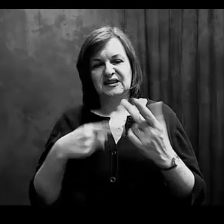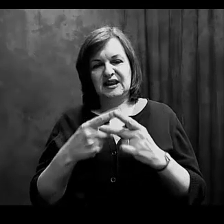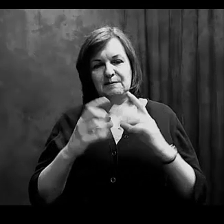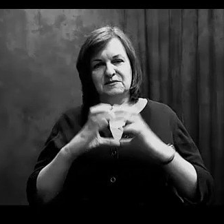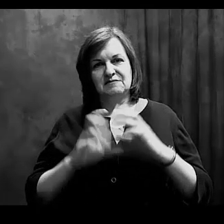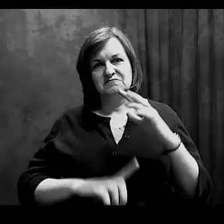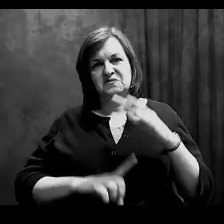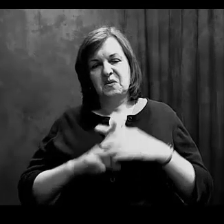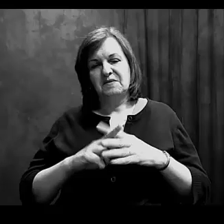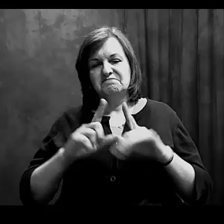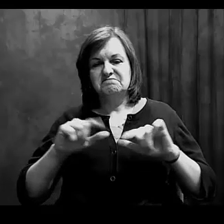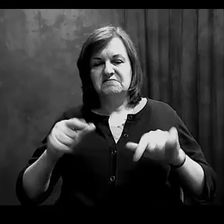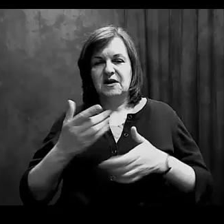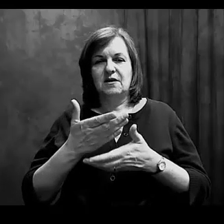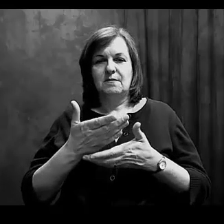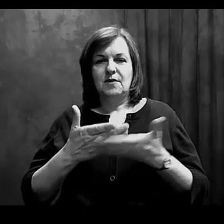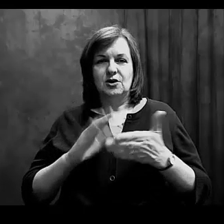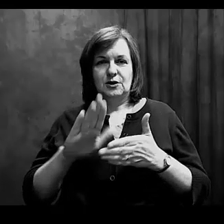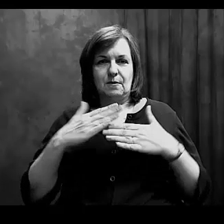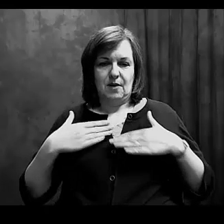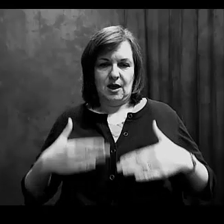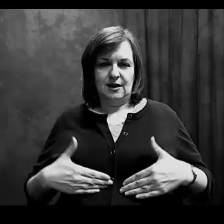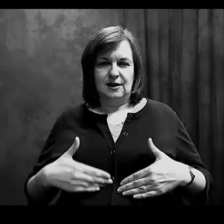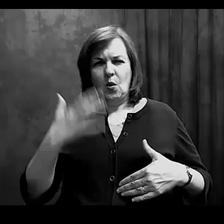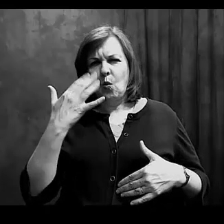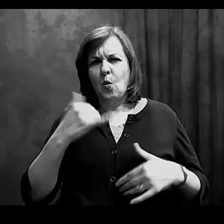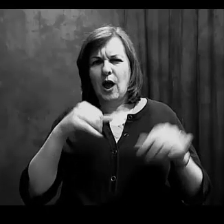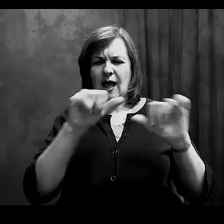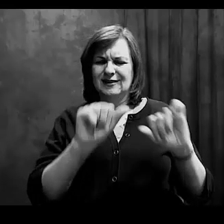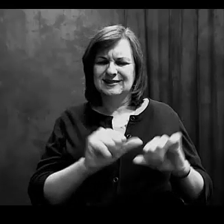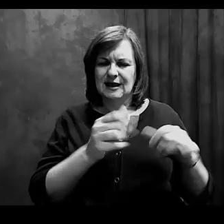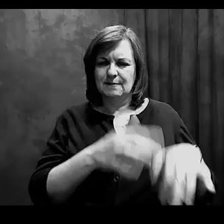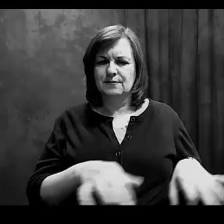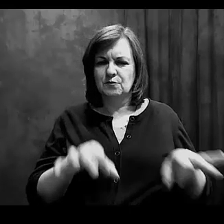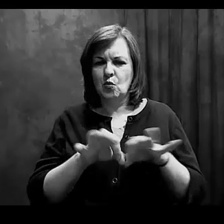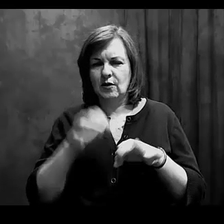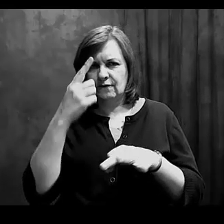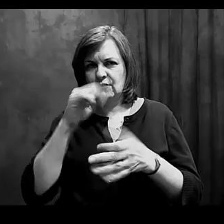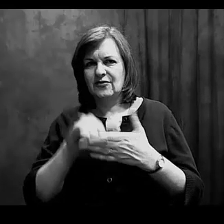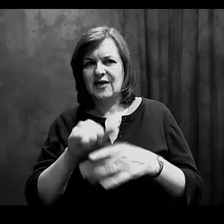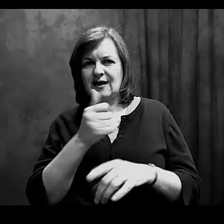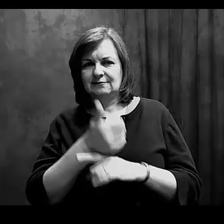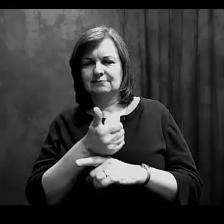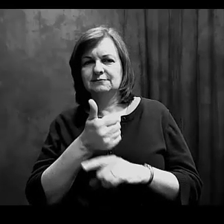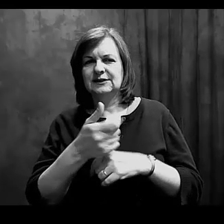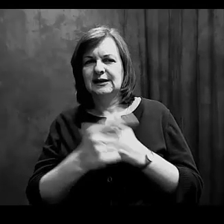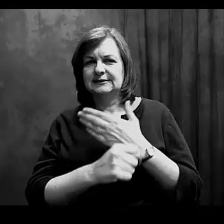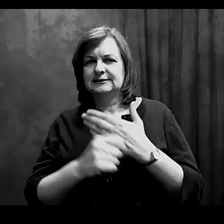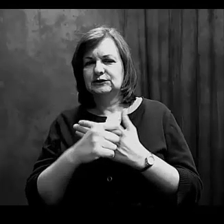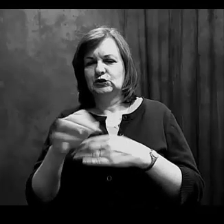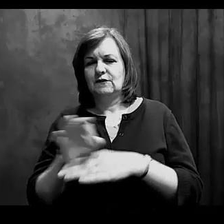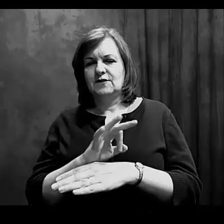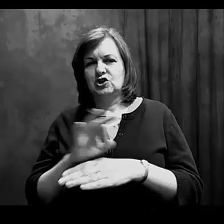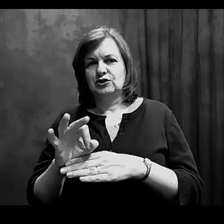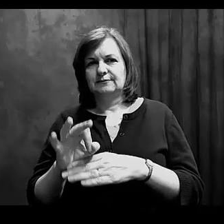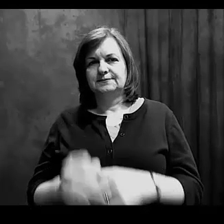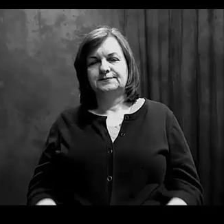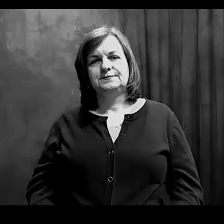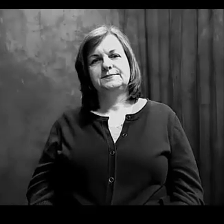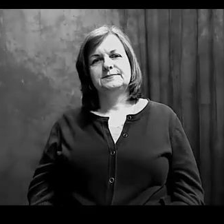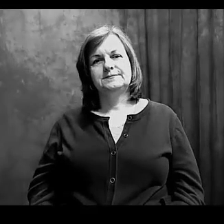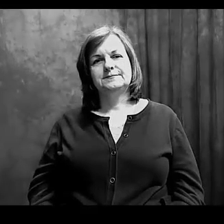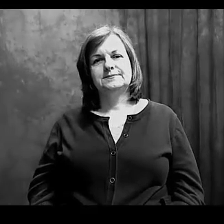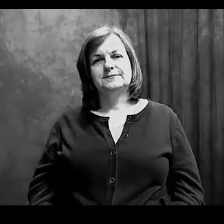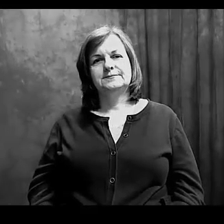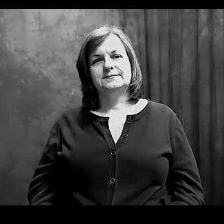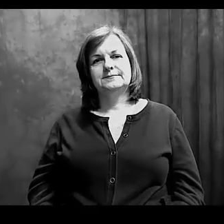and why the different shapes are so important for the function that that particular tissue needs to do for that